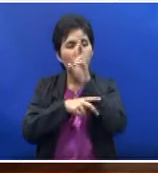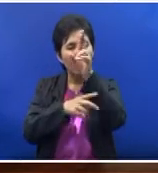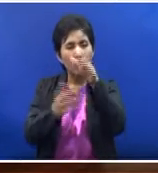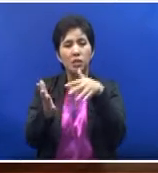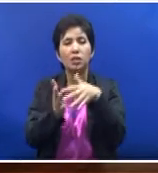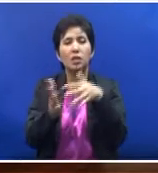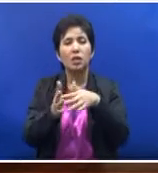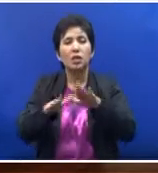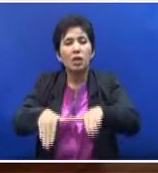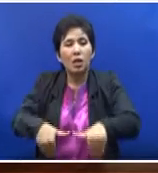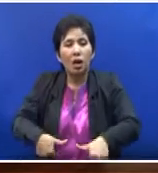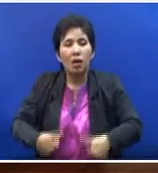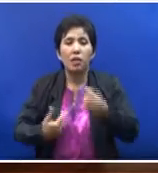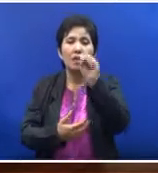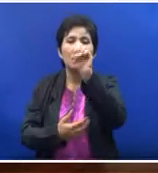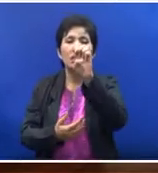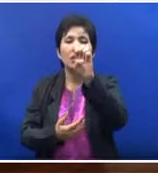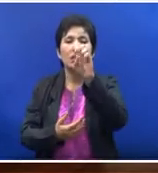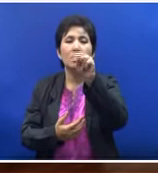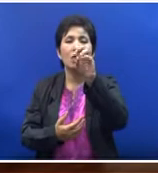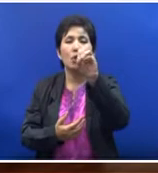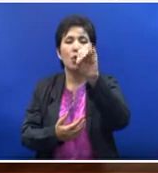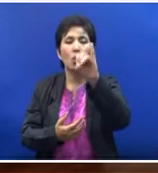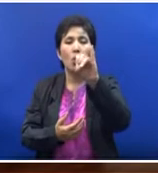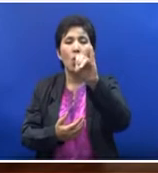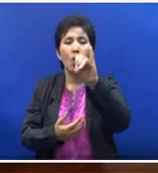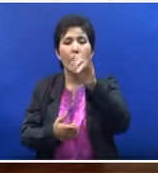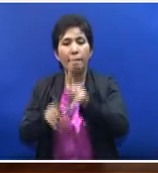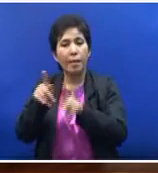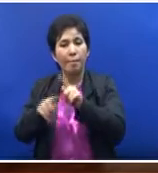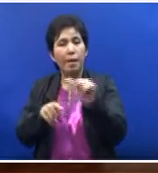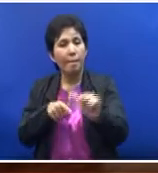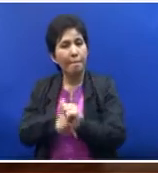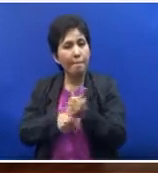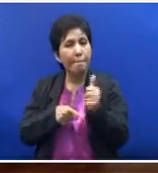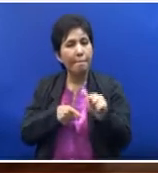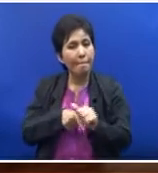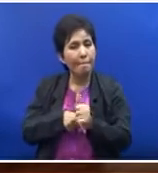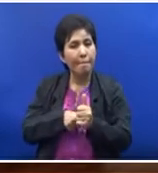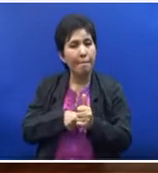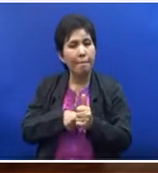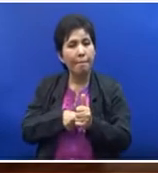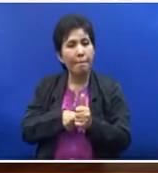study how the Sonoy people practice,